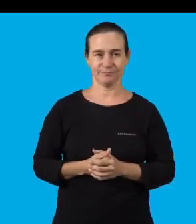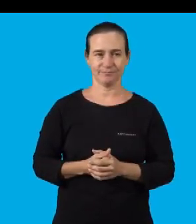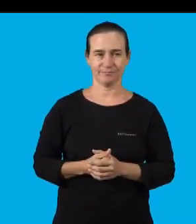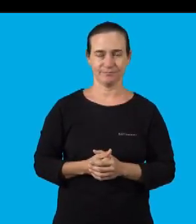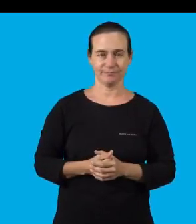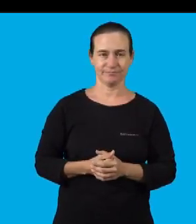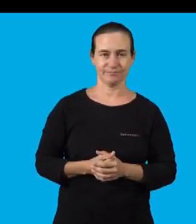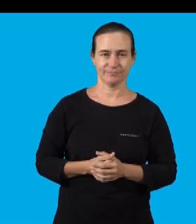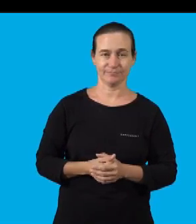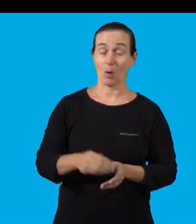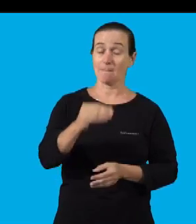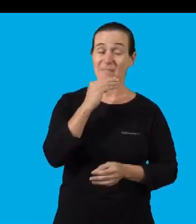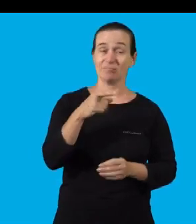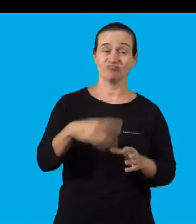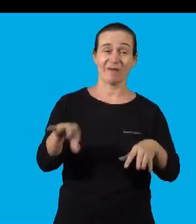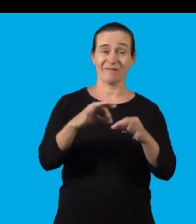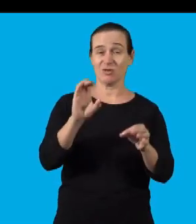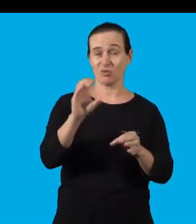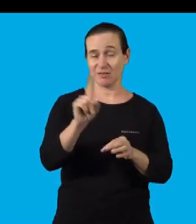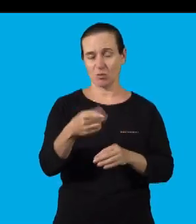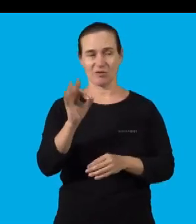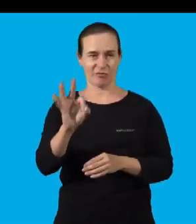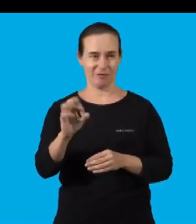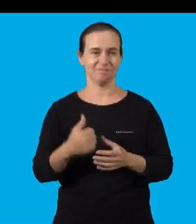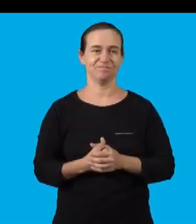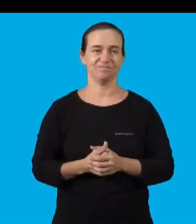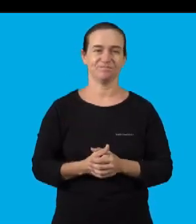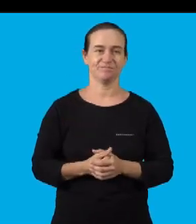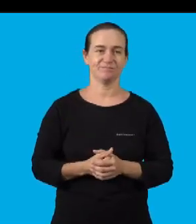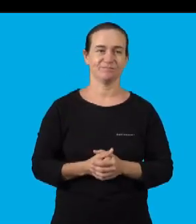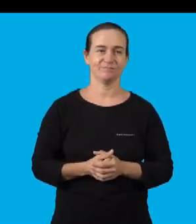And from this calculation, our value of c